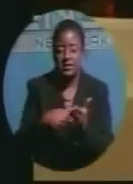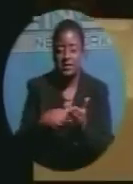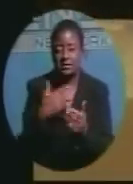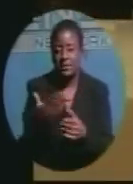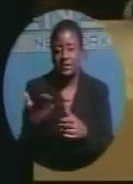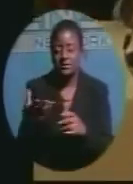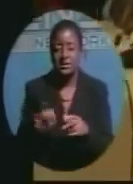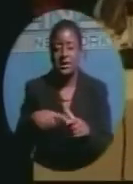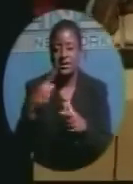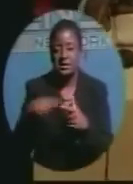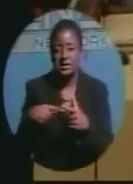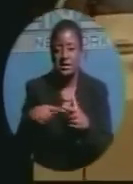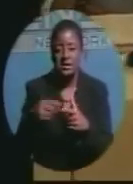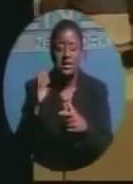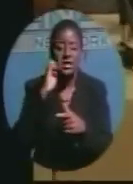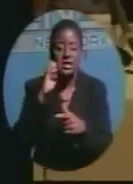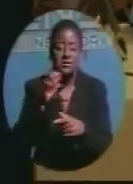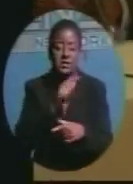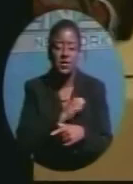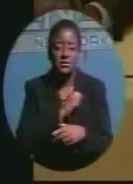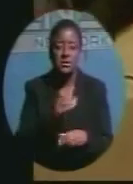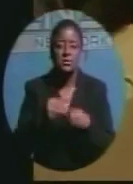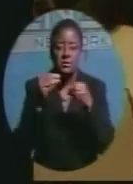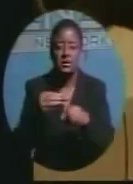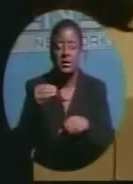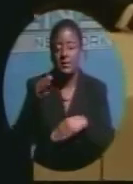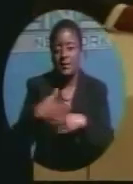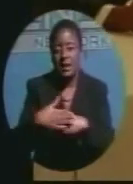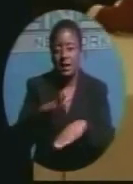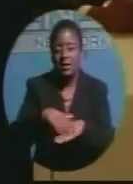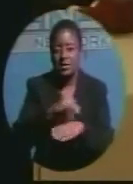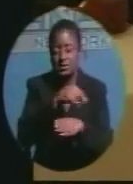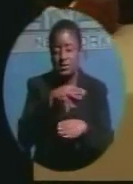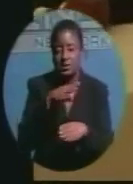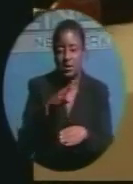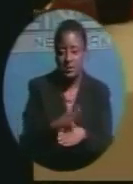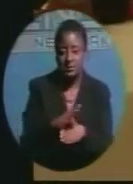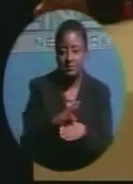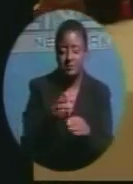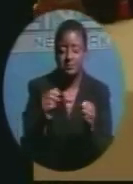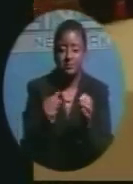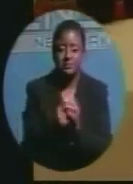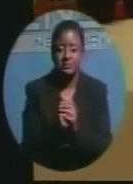Elizabeth Thompson is reinstated. Janae Noel Ferguson, ZNS Network News.